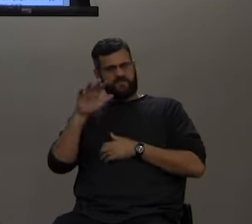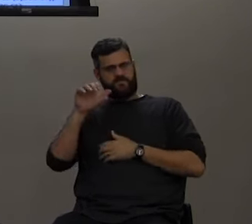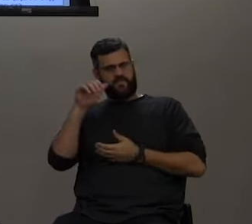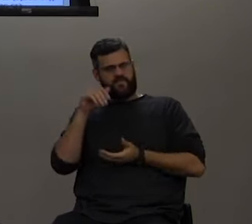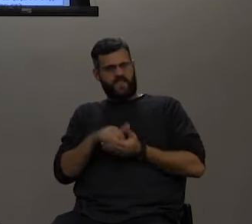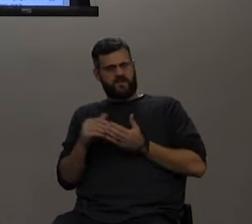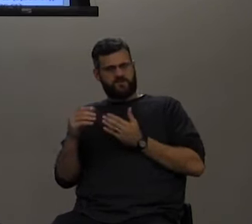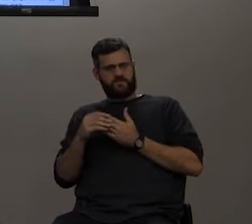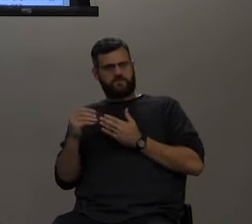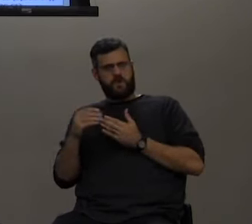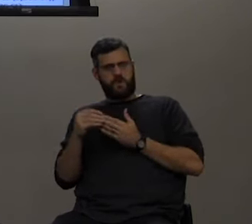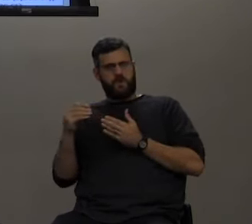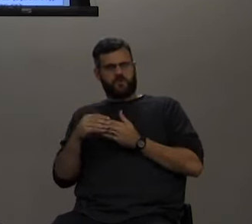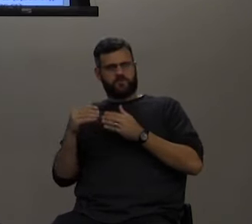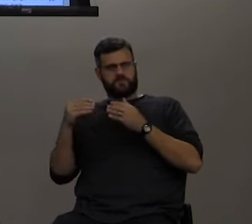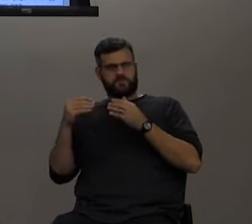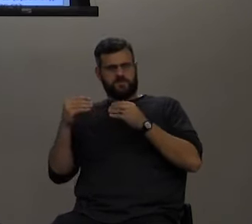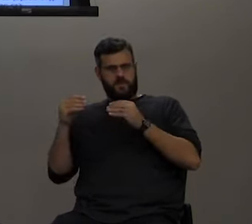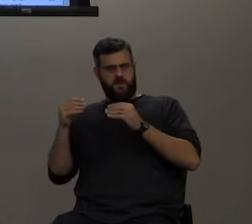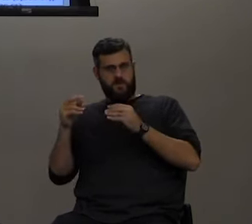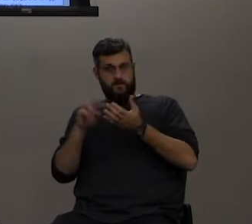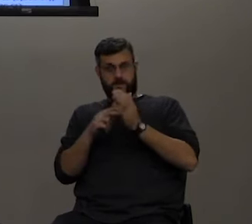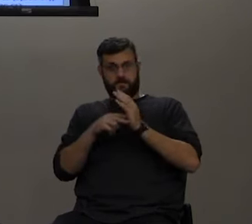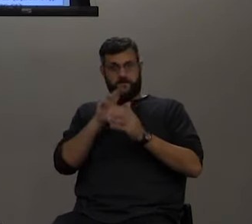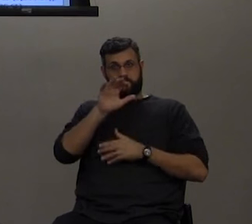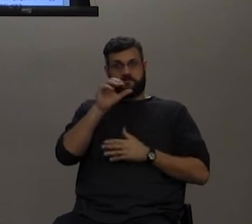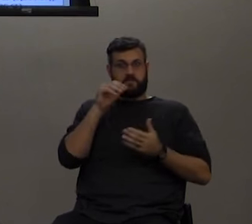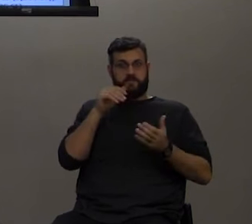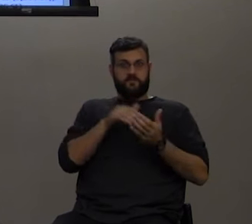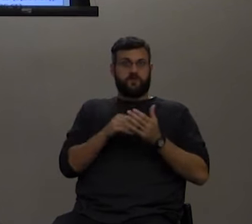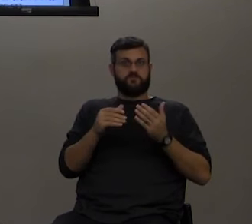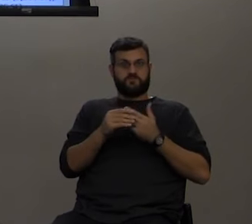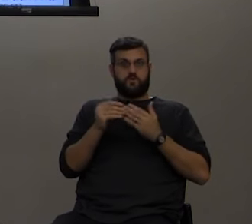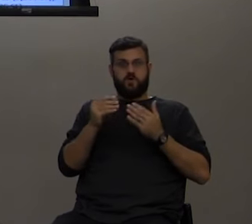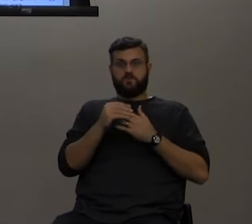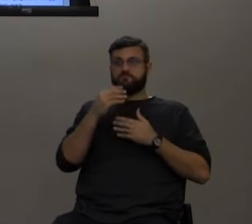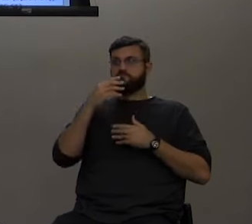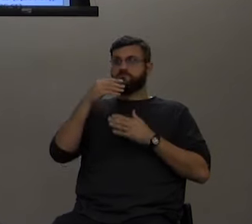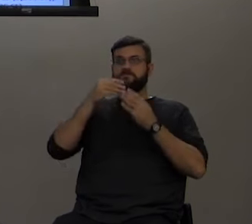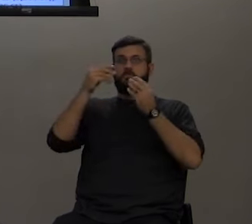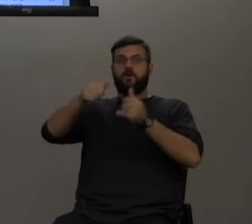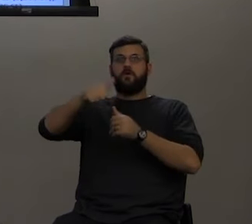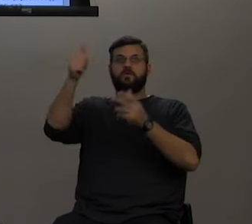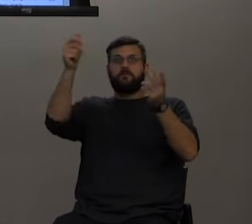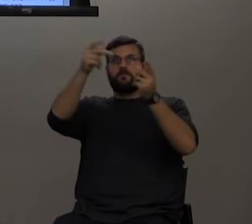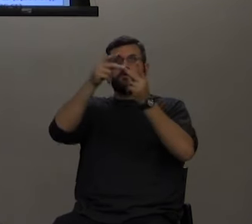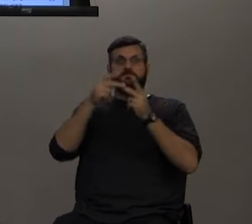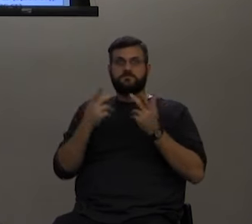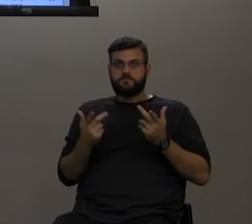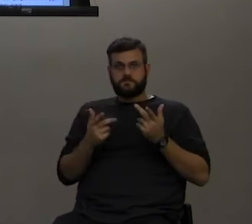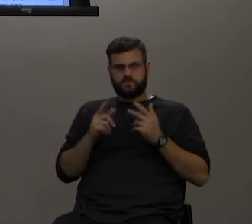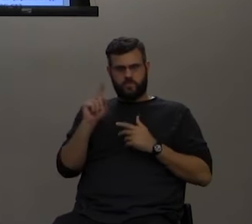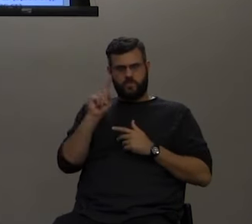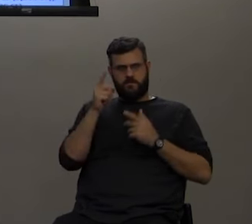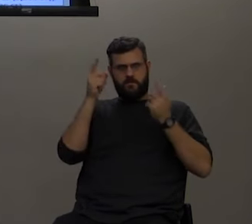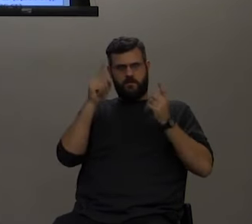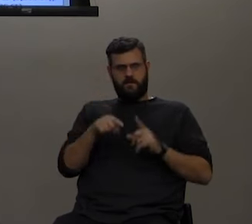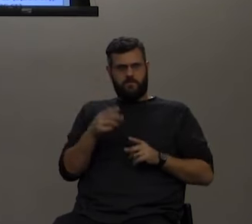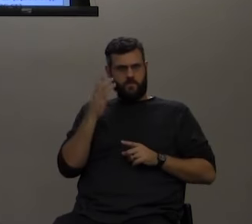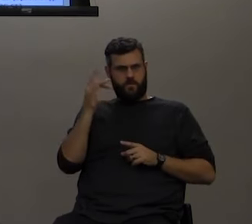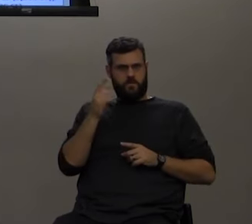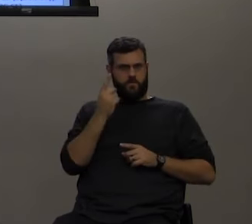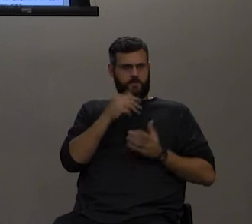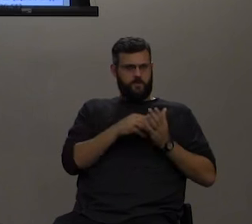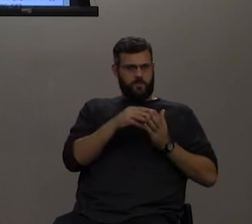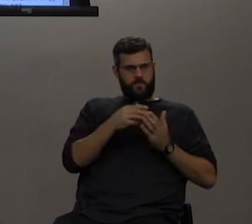that $500,000 is now being spent outside of our market. So the first step is understanding where is there that leakage happening. Then